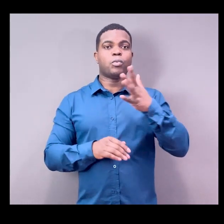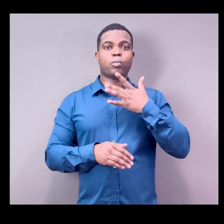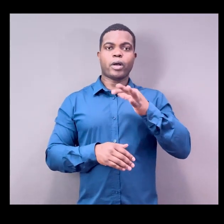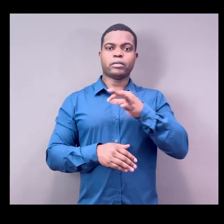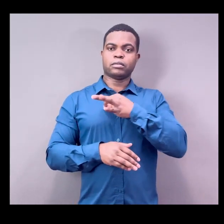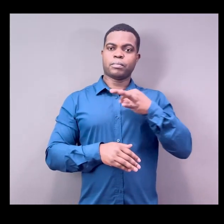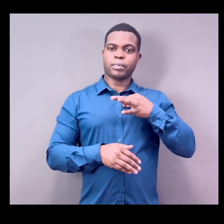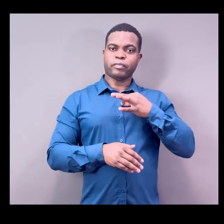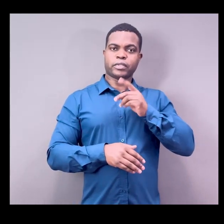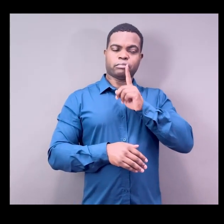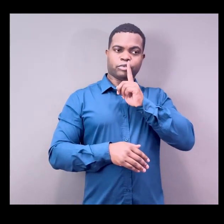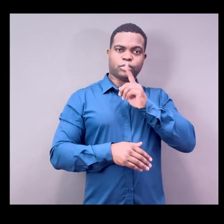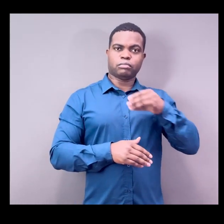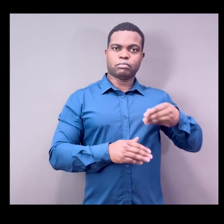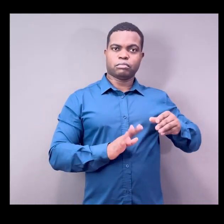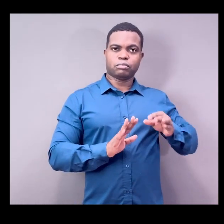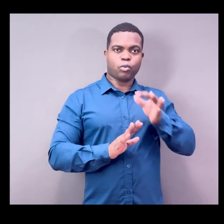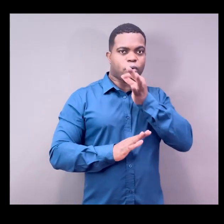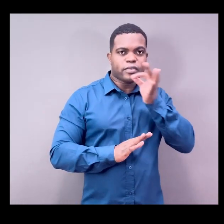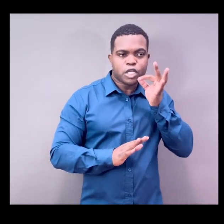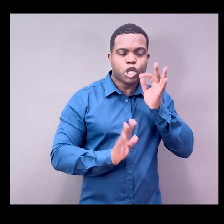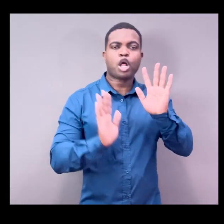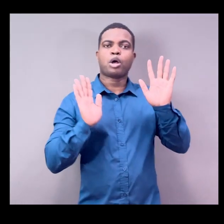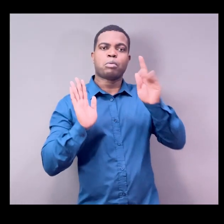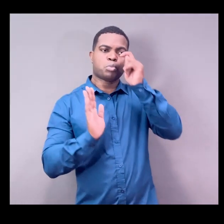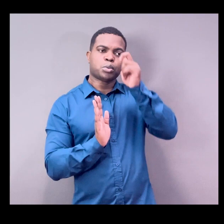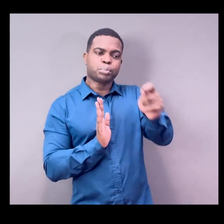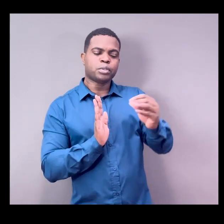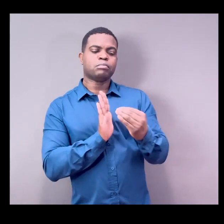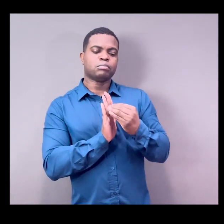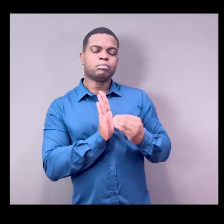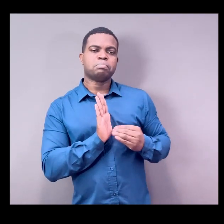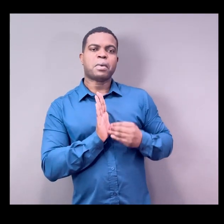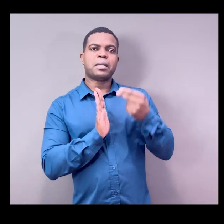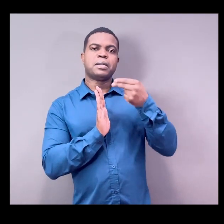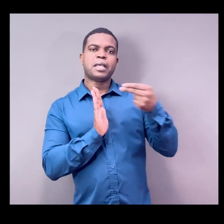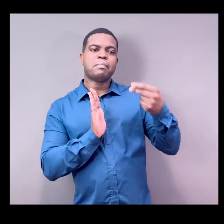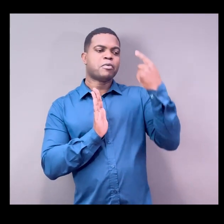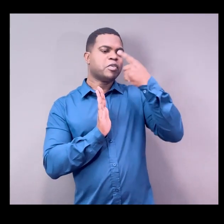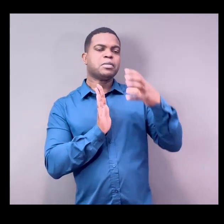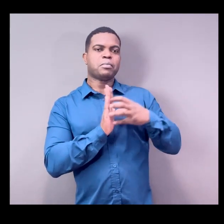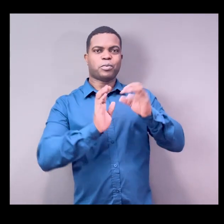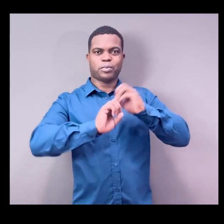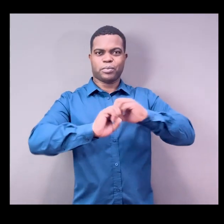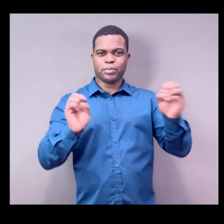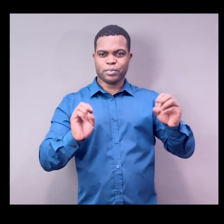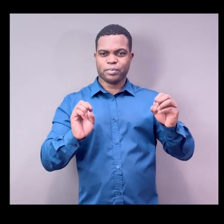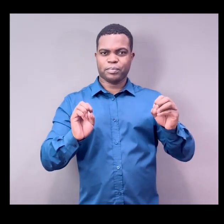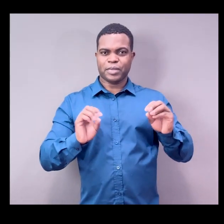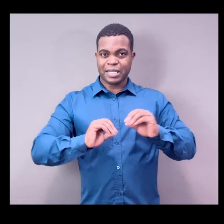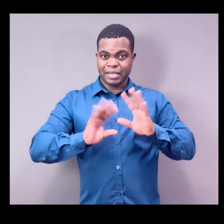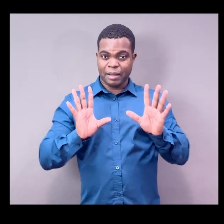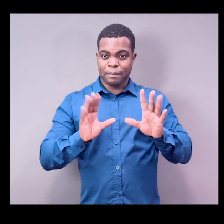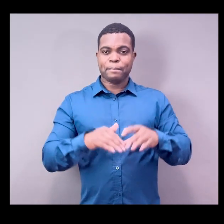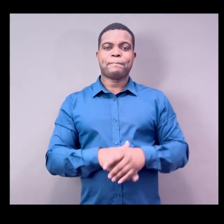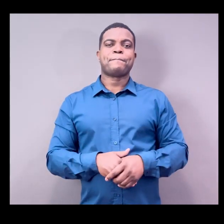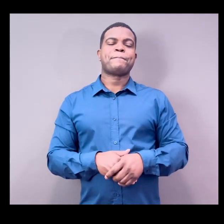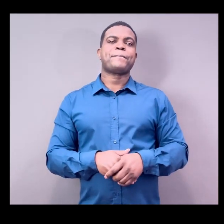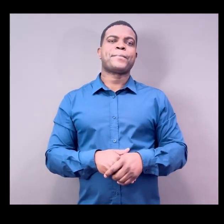to use it. So you need to be keen on getting your stakeholders fully